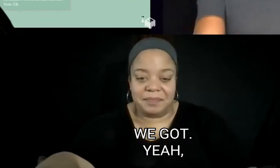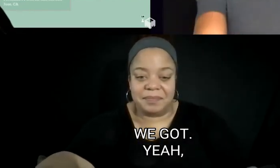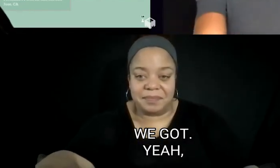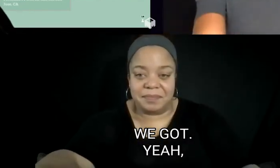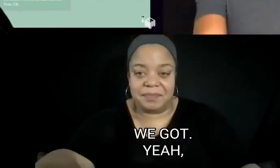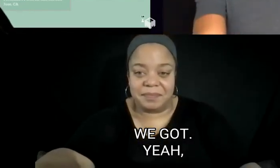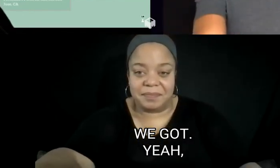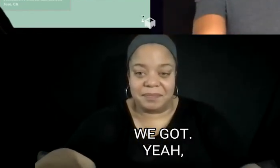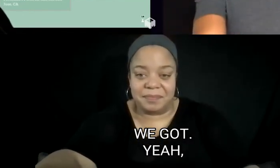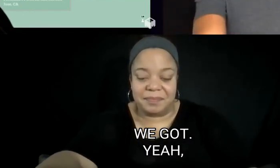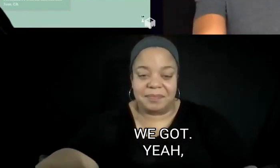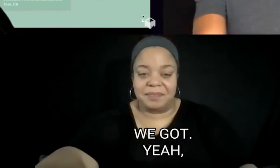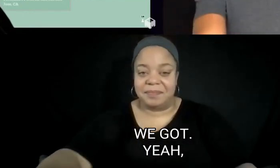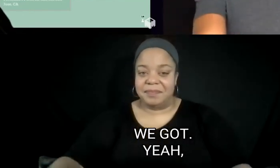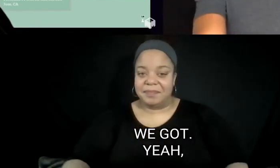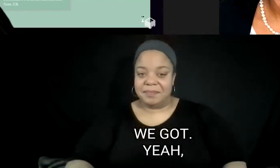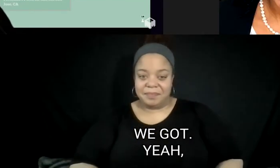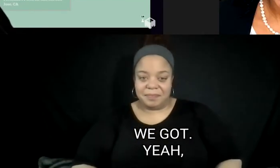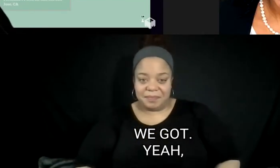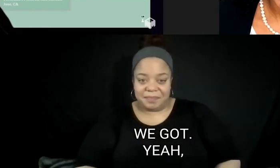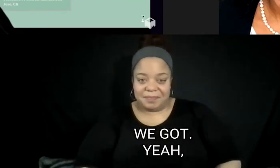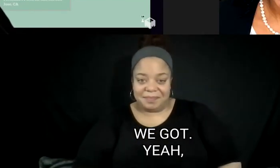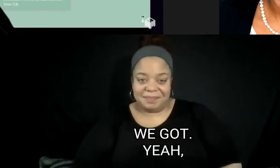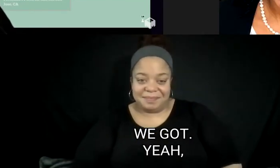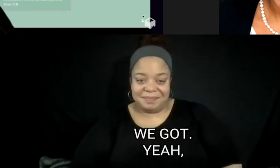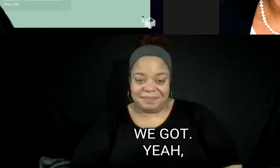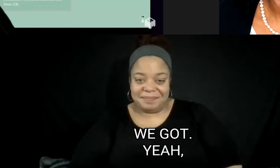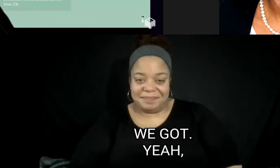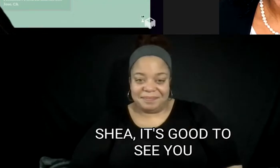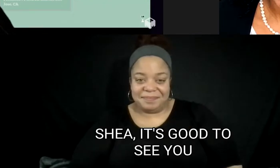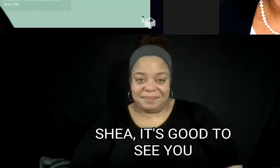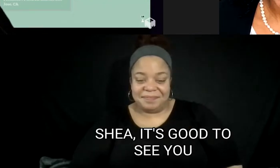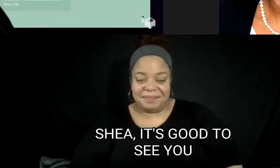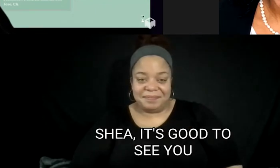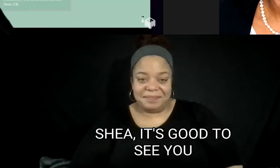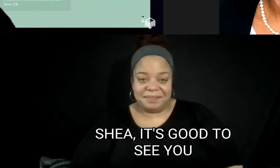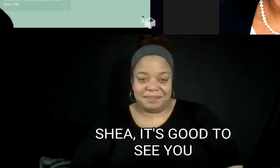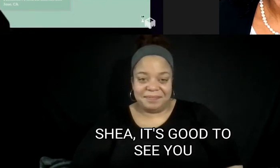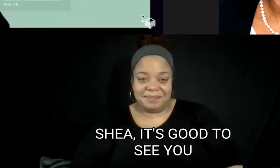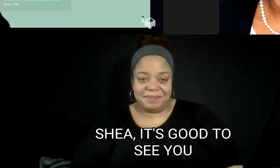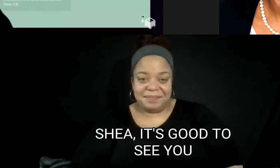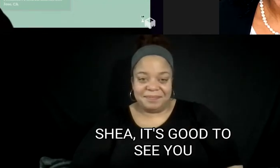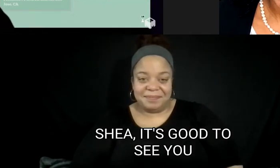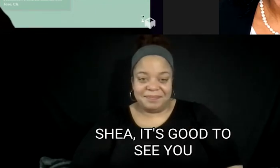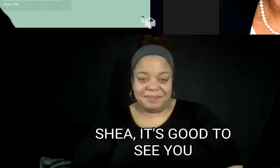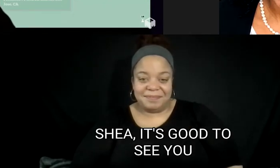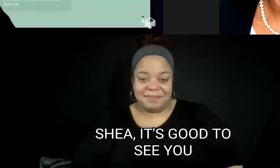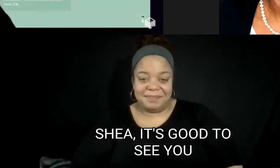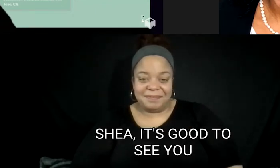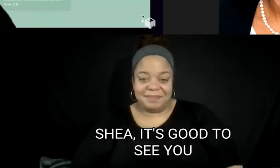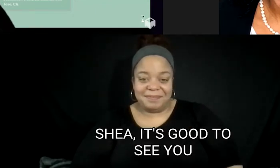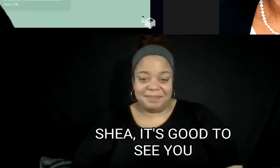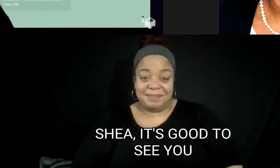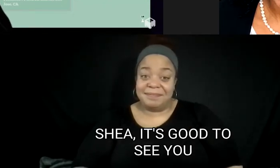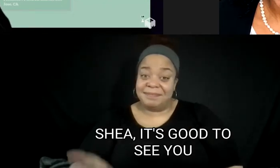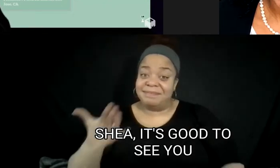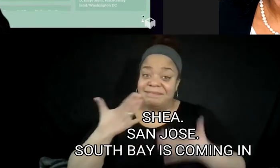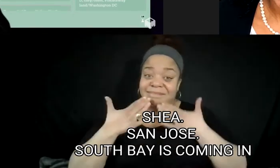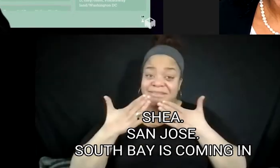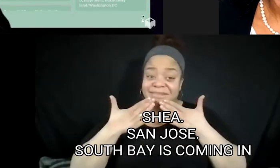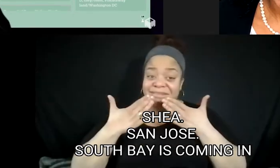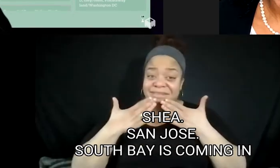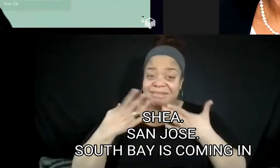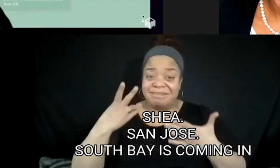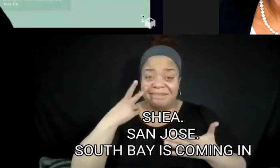Jose. Cool, cool. South Bay. South Bay is coming in strong today. I appreciate that, as well as the